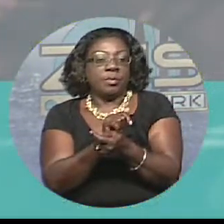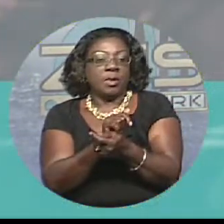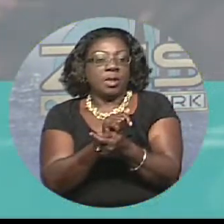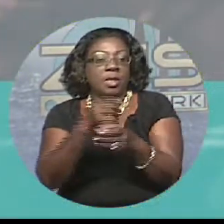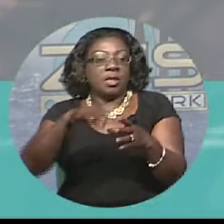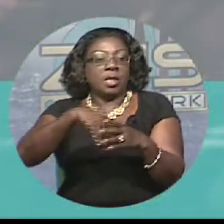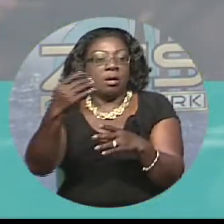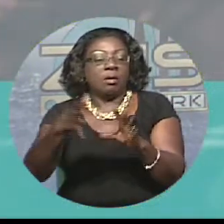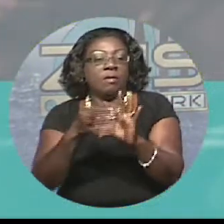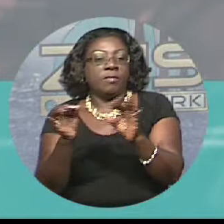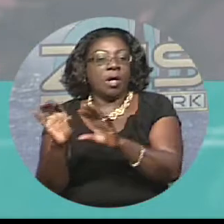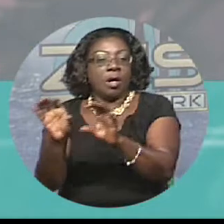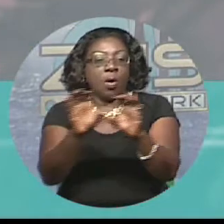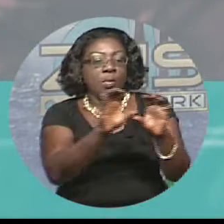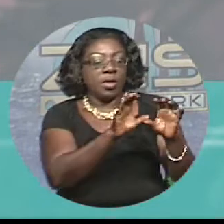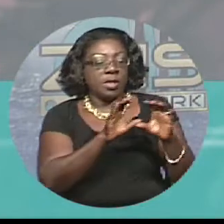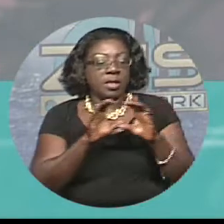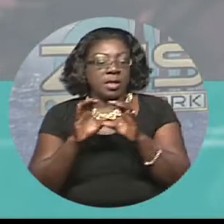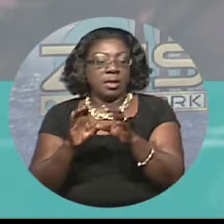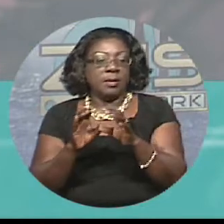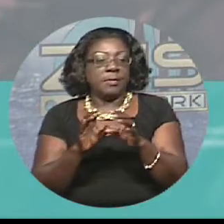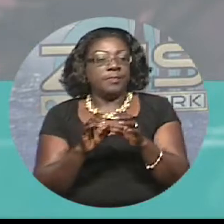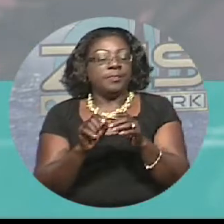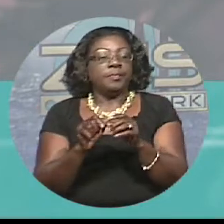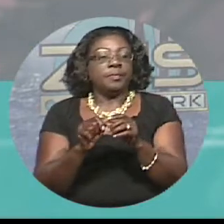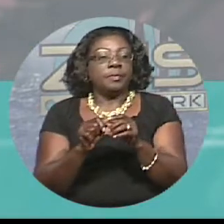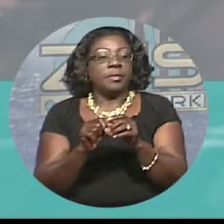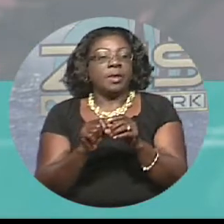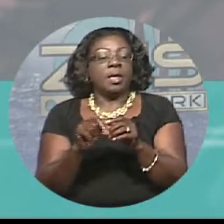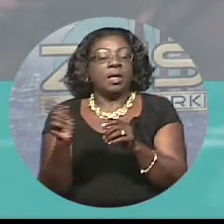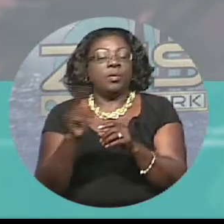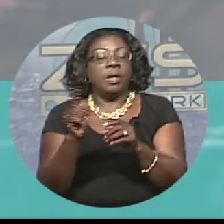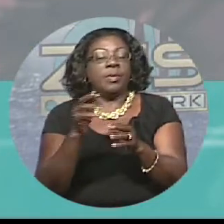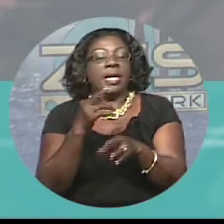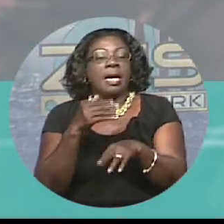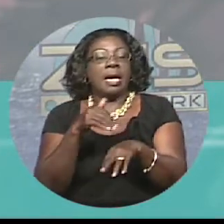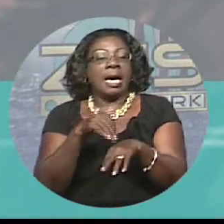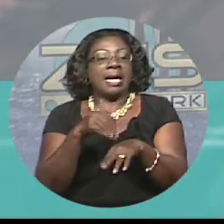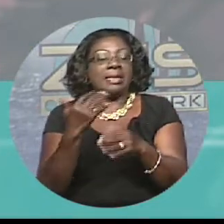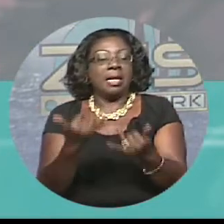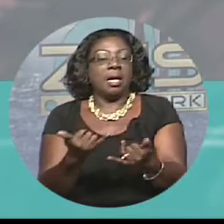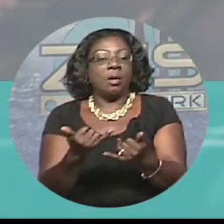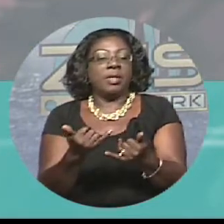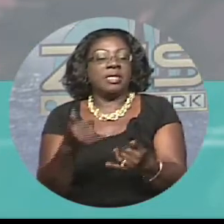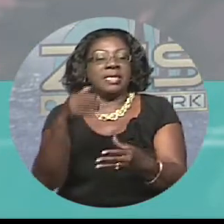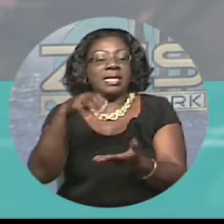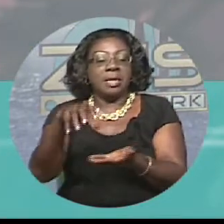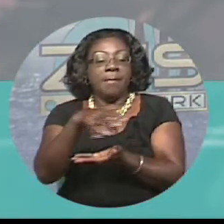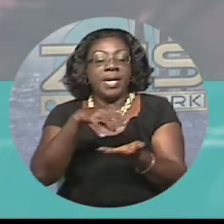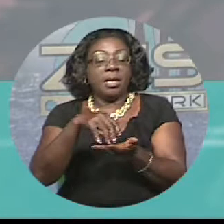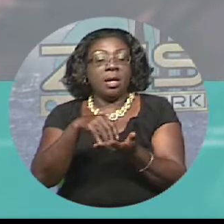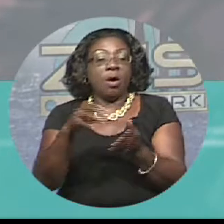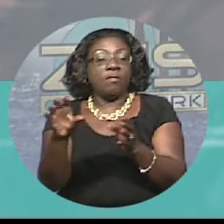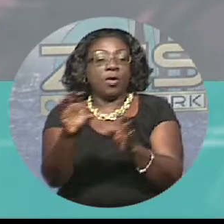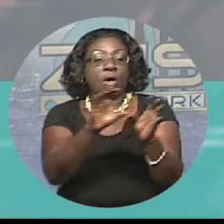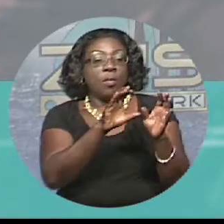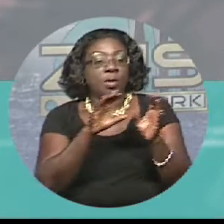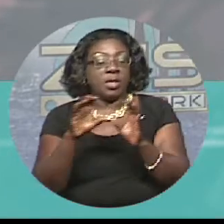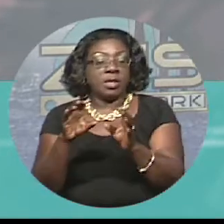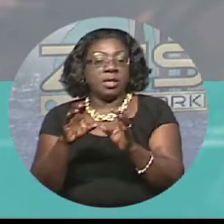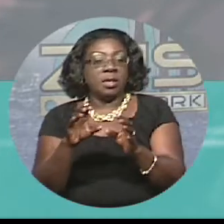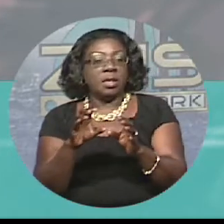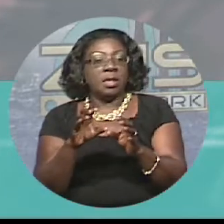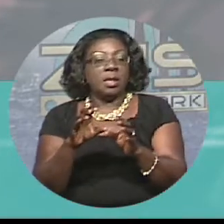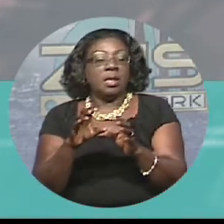of the community, and the clinic where we are now is right in the community. I don't see where the clinic should